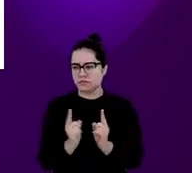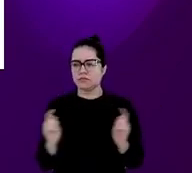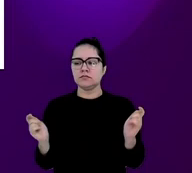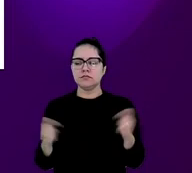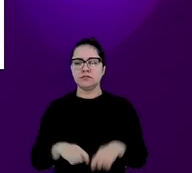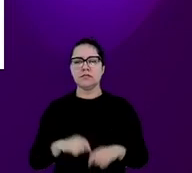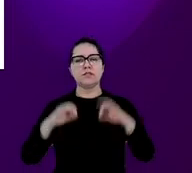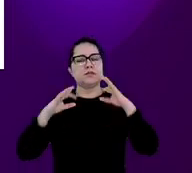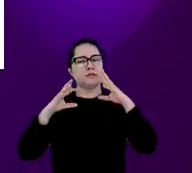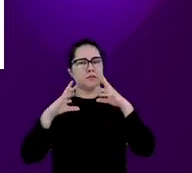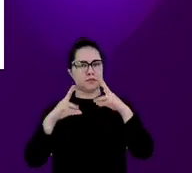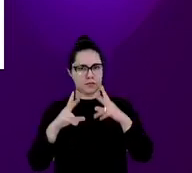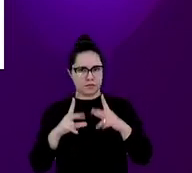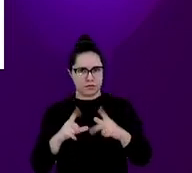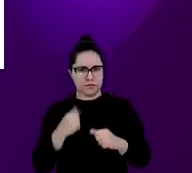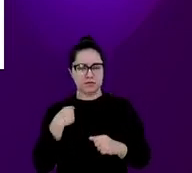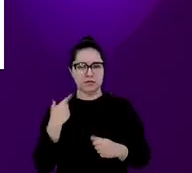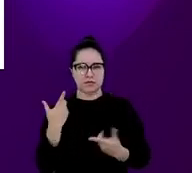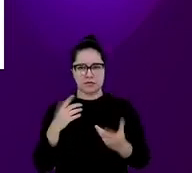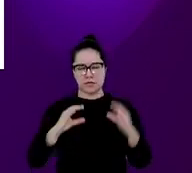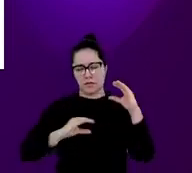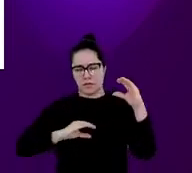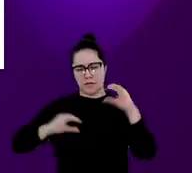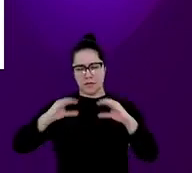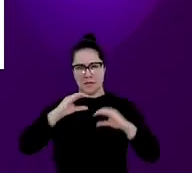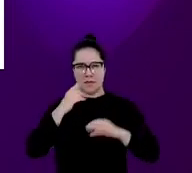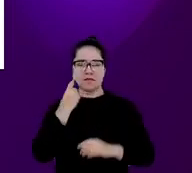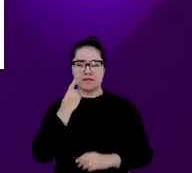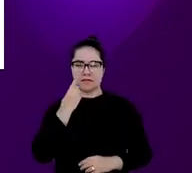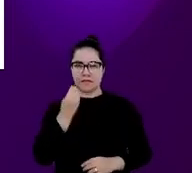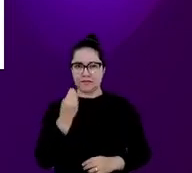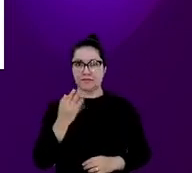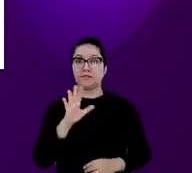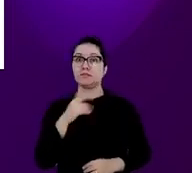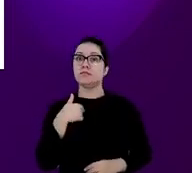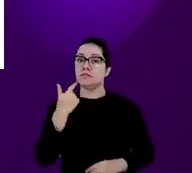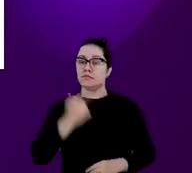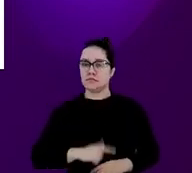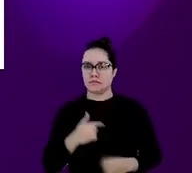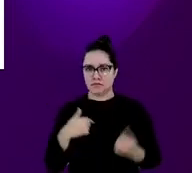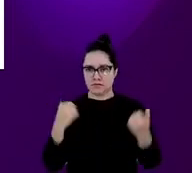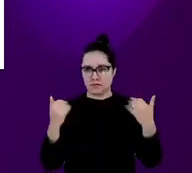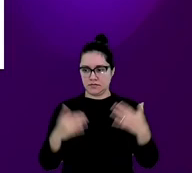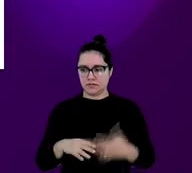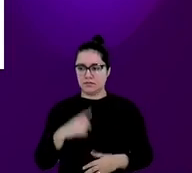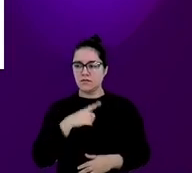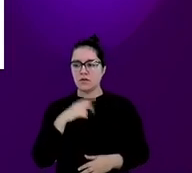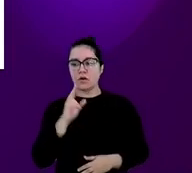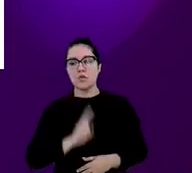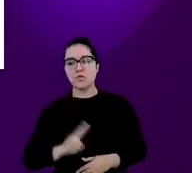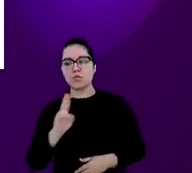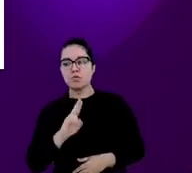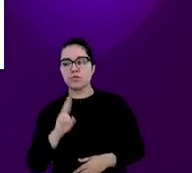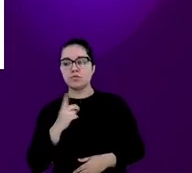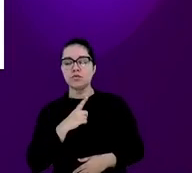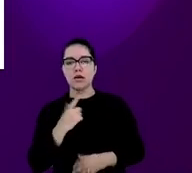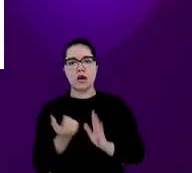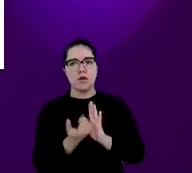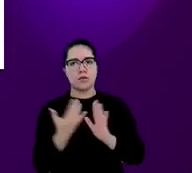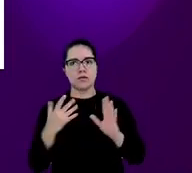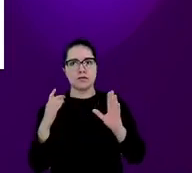point here that when we use the very specific amount of light, we can find